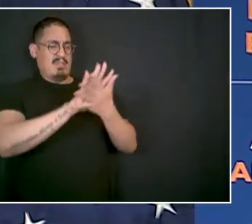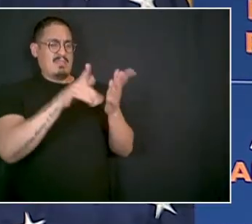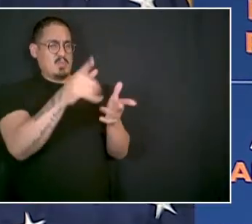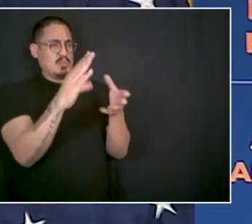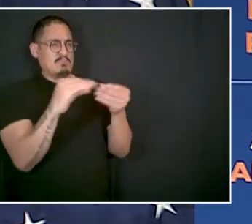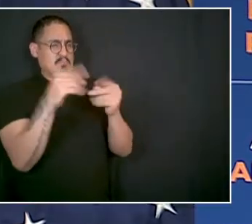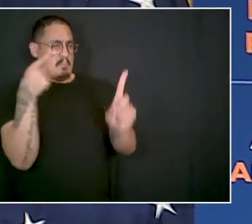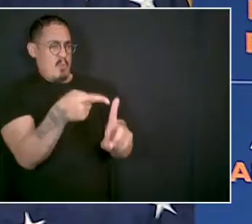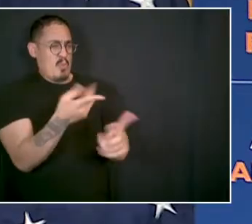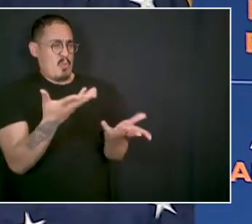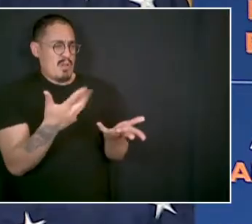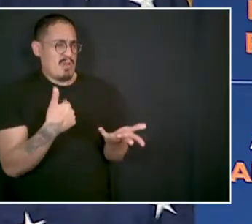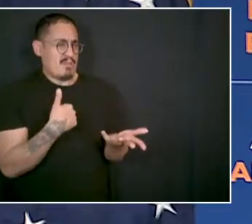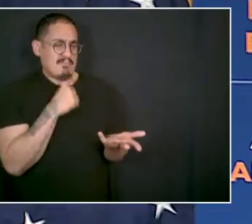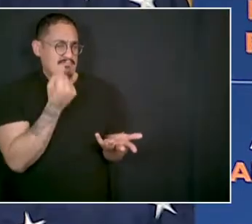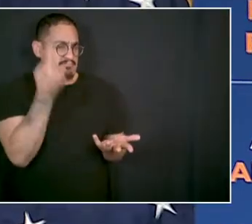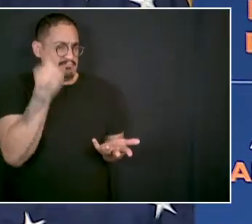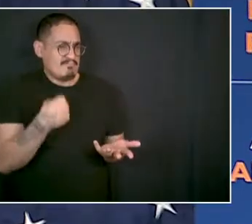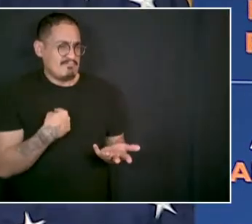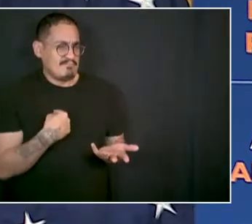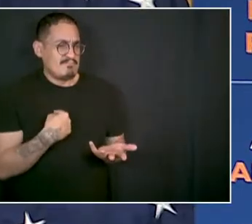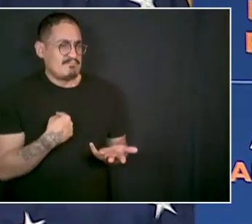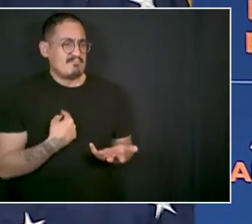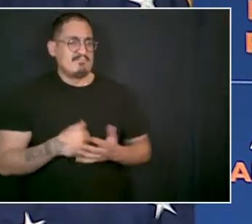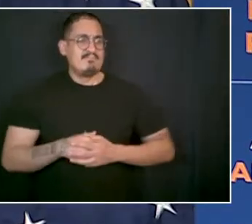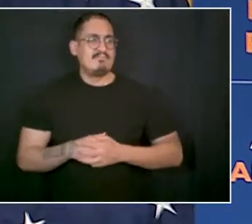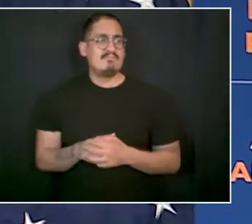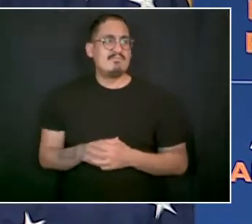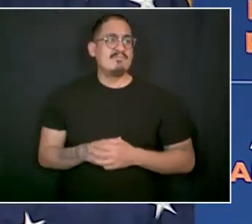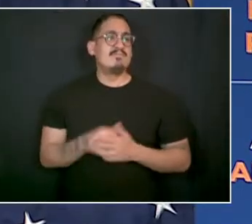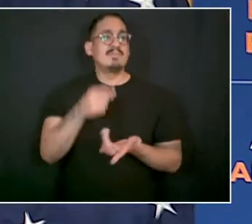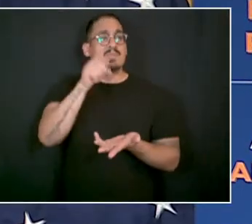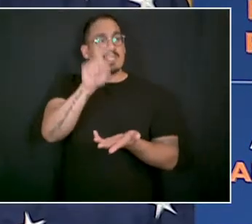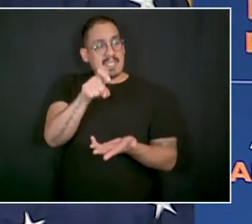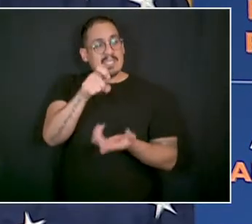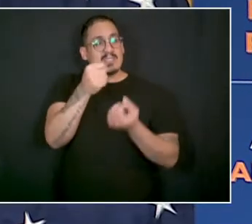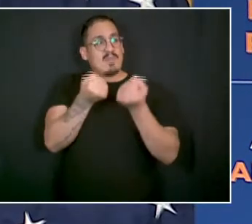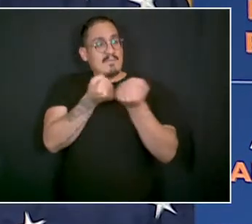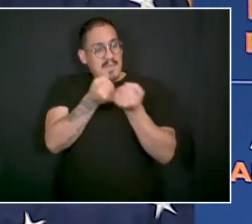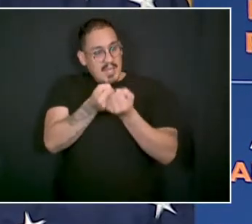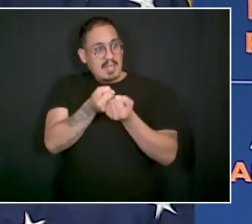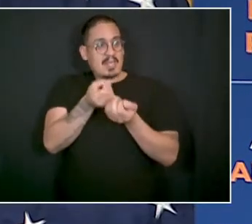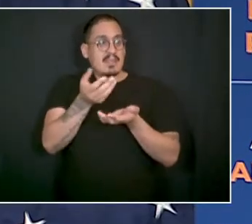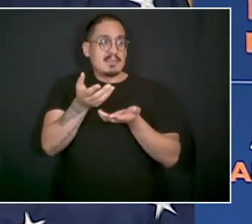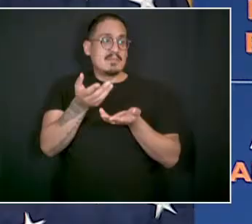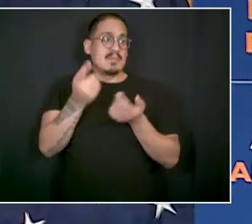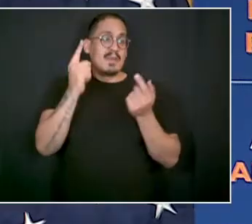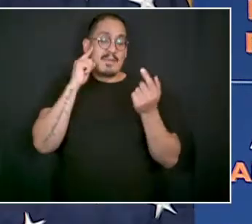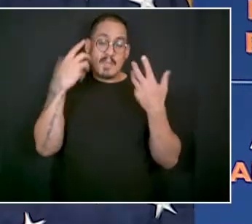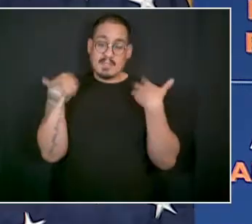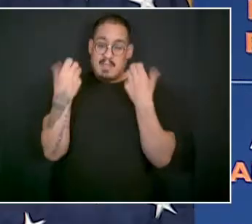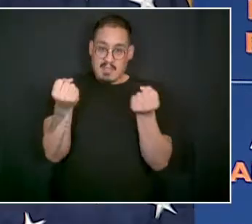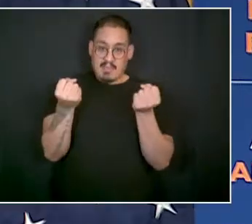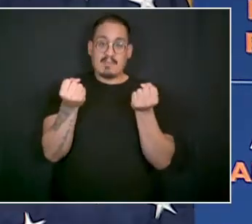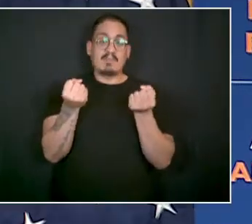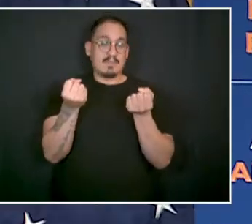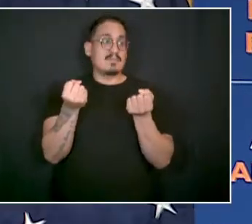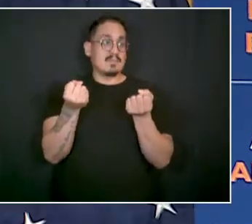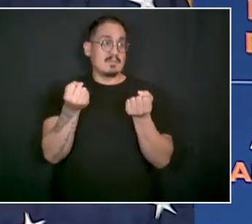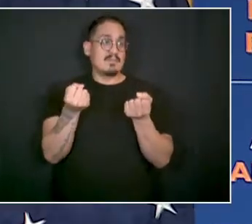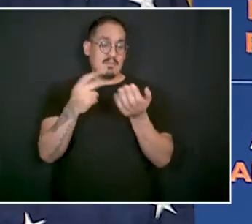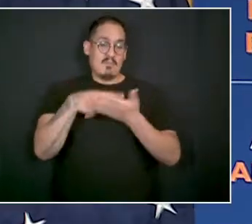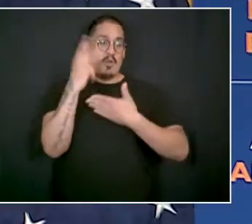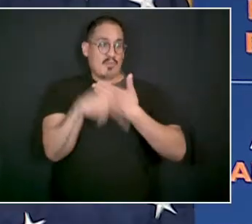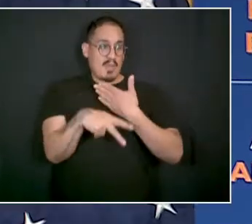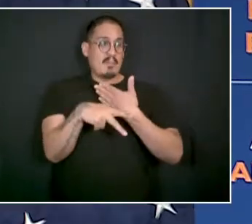be focusing on funding mental health programs that there have been cuts to in the past. Okay. I disagree with them. I disagree